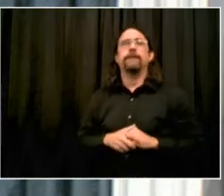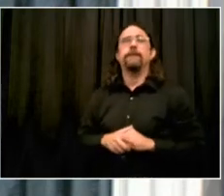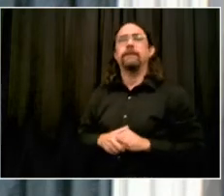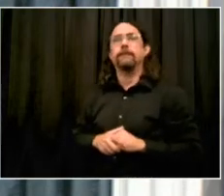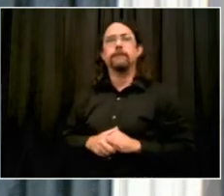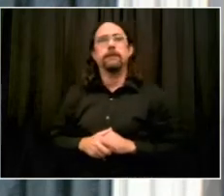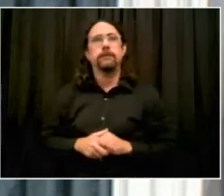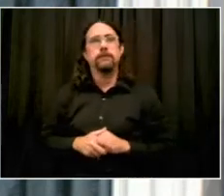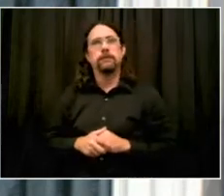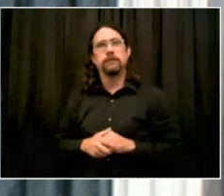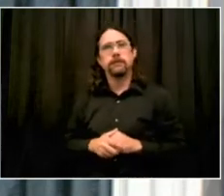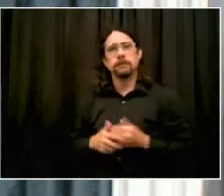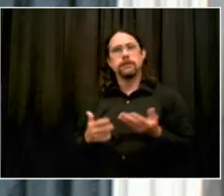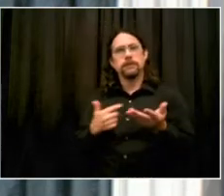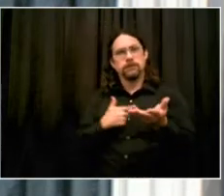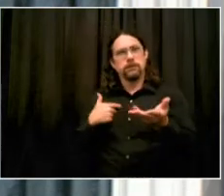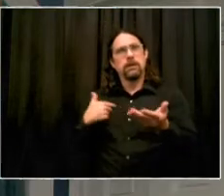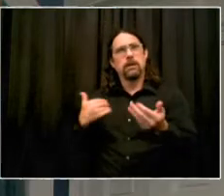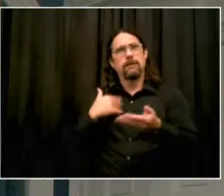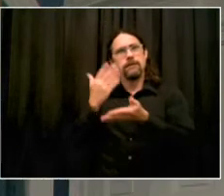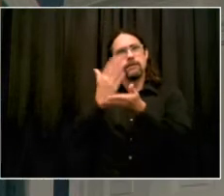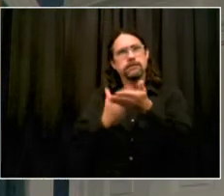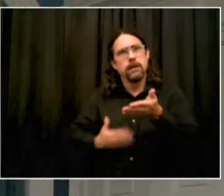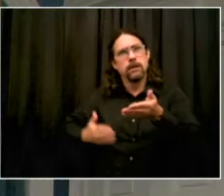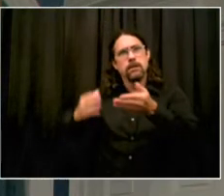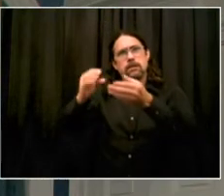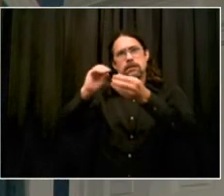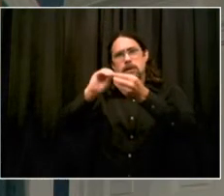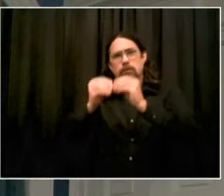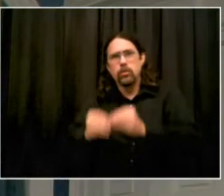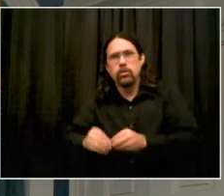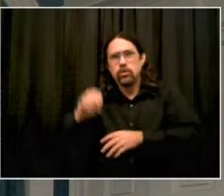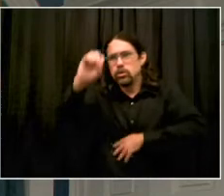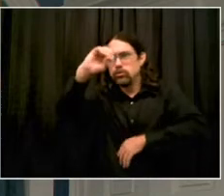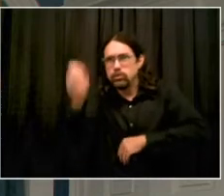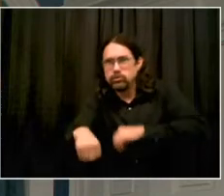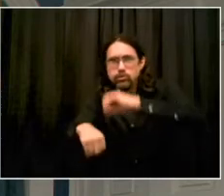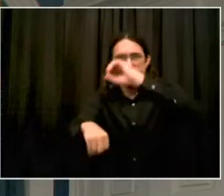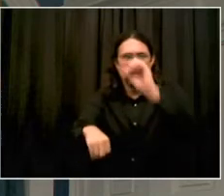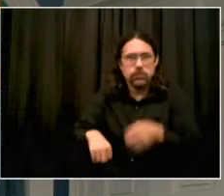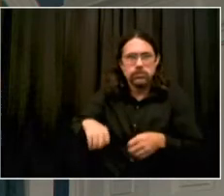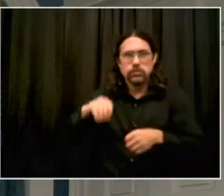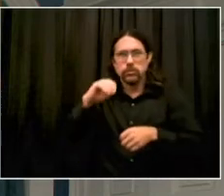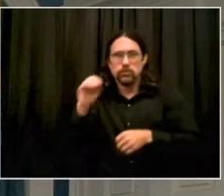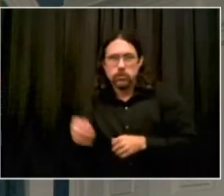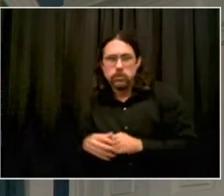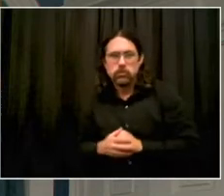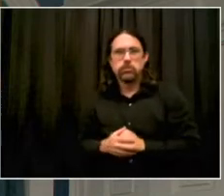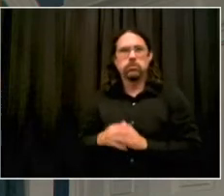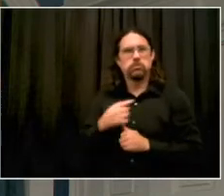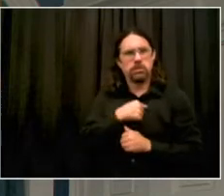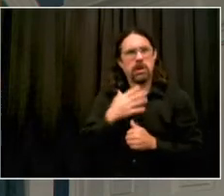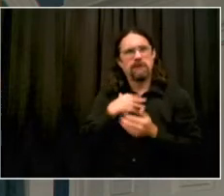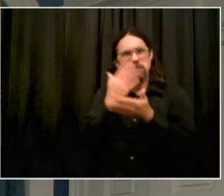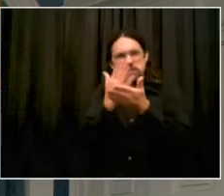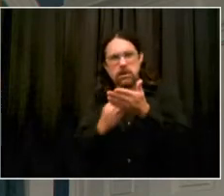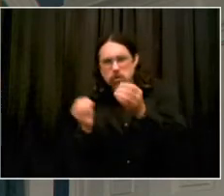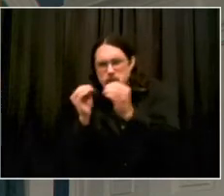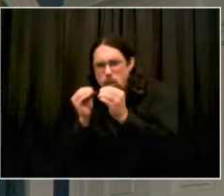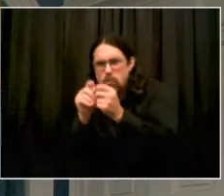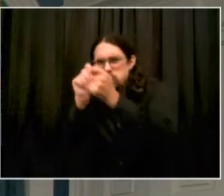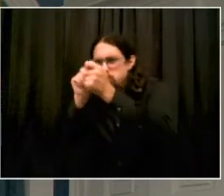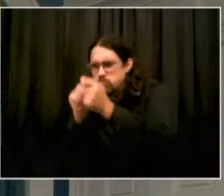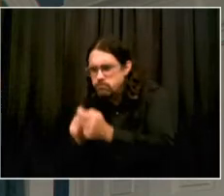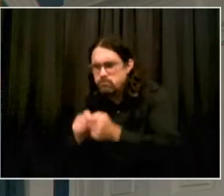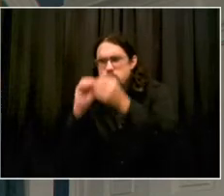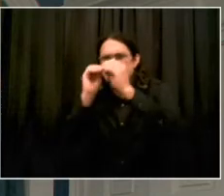well. Dr. Varma, you want to add? Nothing for me. Okay. Jeff, I'll start and Mitch will follow